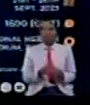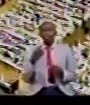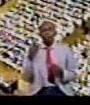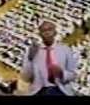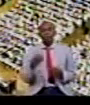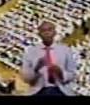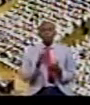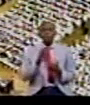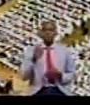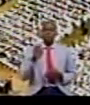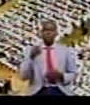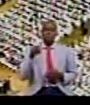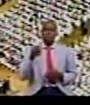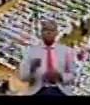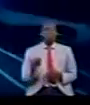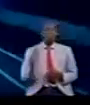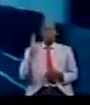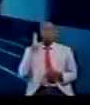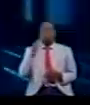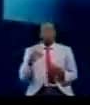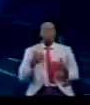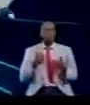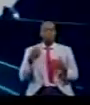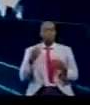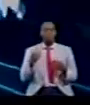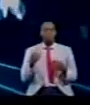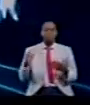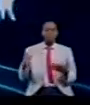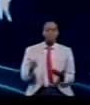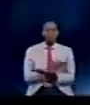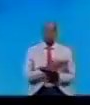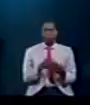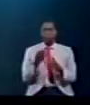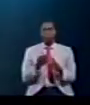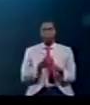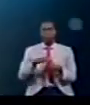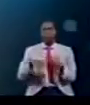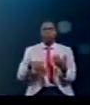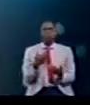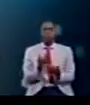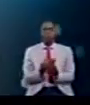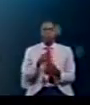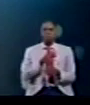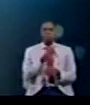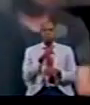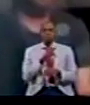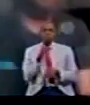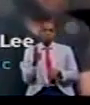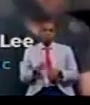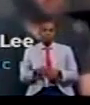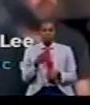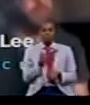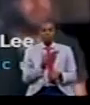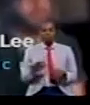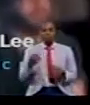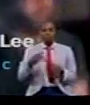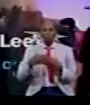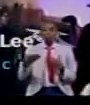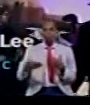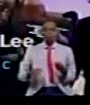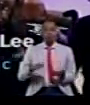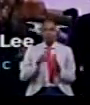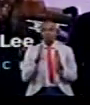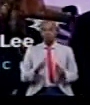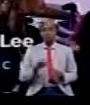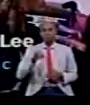prison. Here you are, by the grace of God. The Lord has been so faithful to you, keeping you, preserving you,